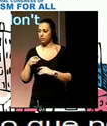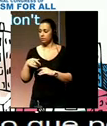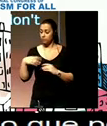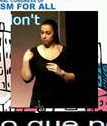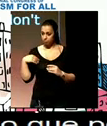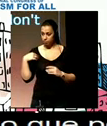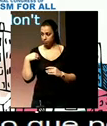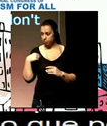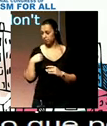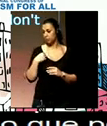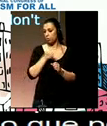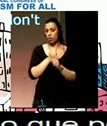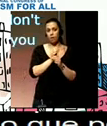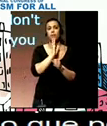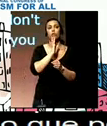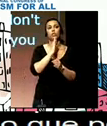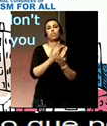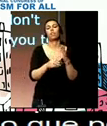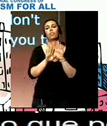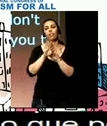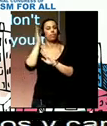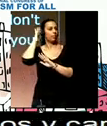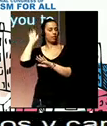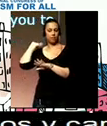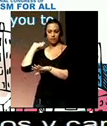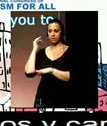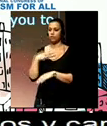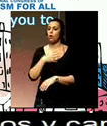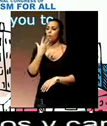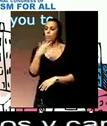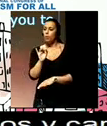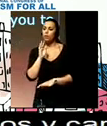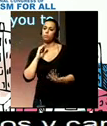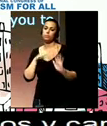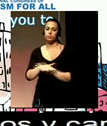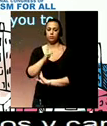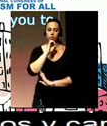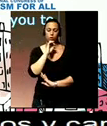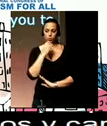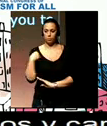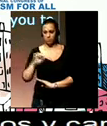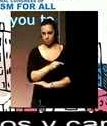to access and arrive on the level. And of course, this solution